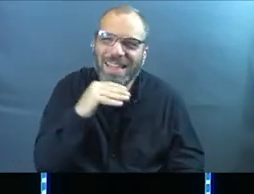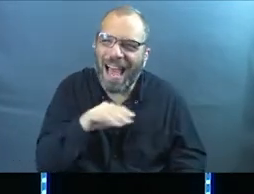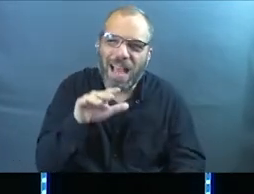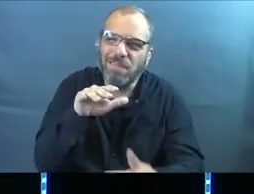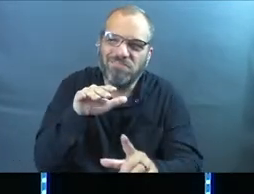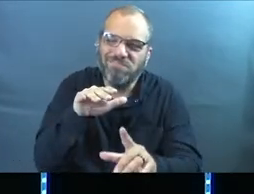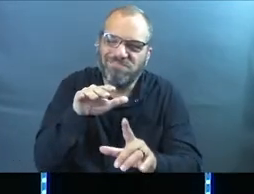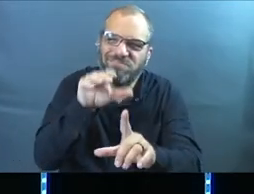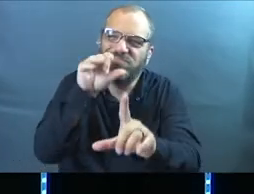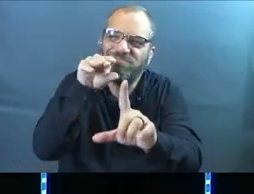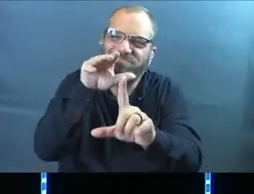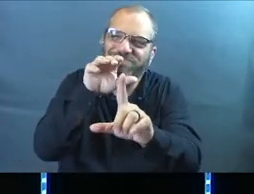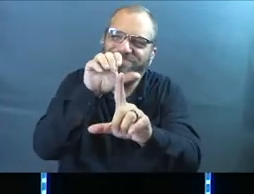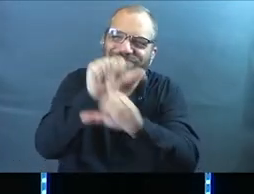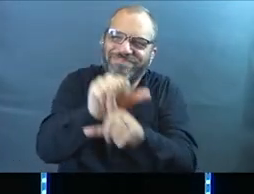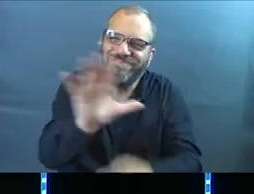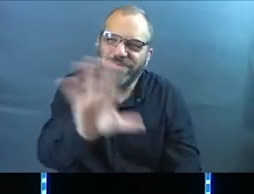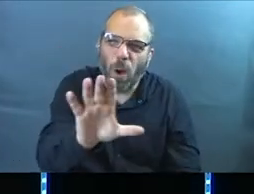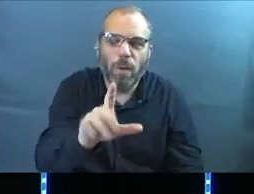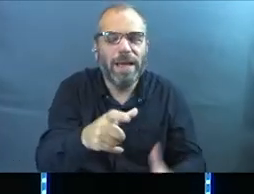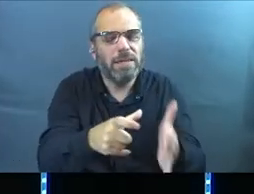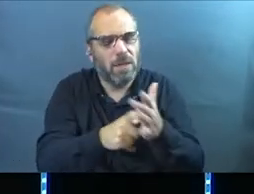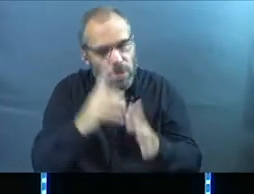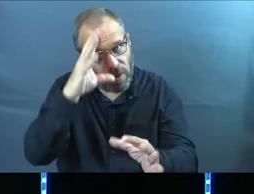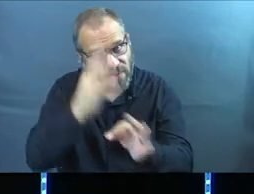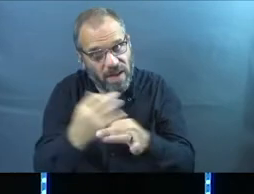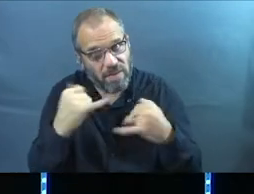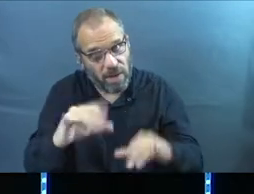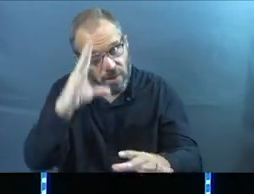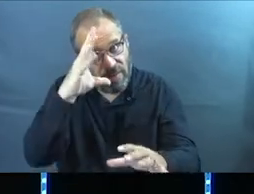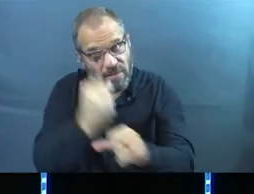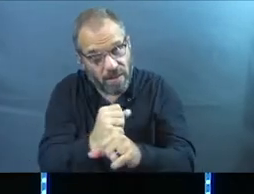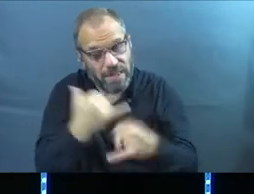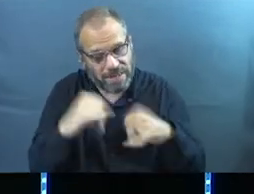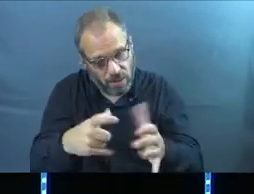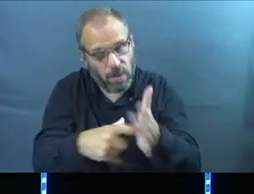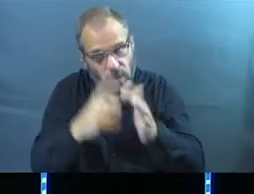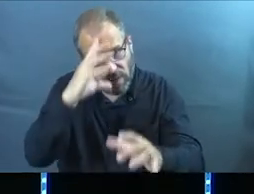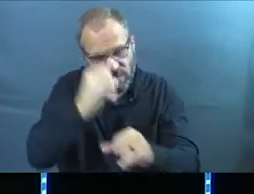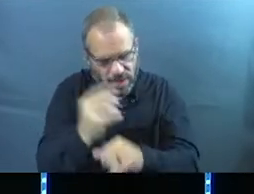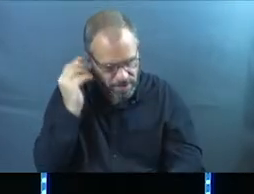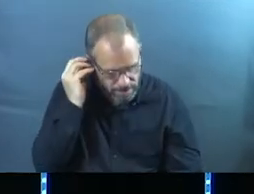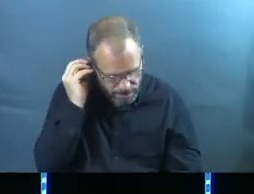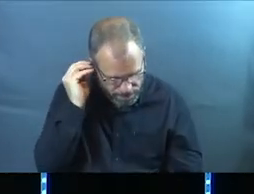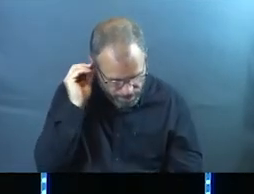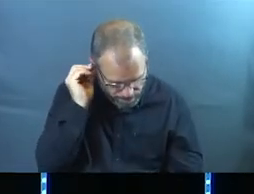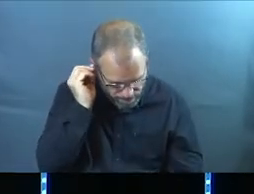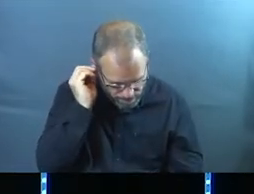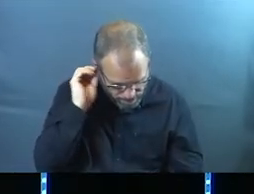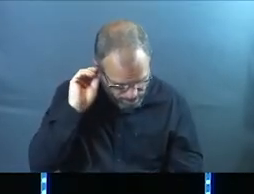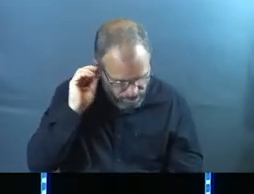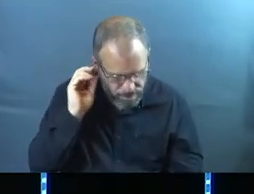you. It still does require faith, though. It absolutely requires faith. Next verse,